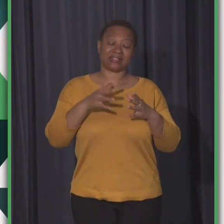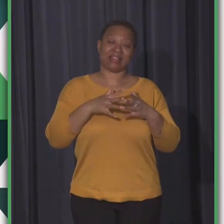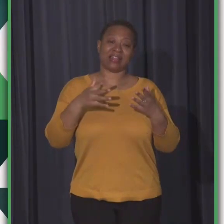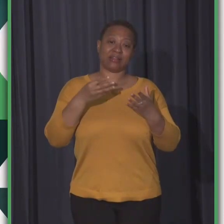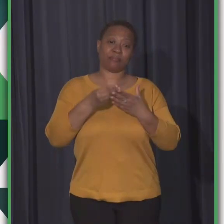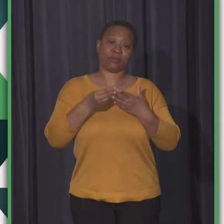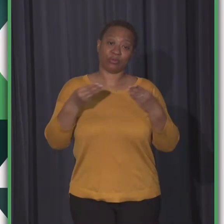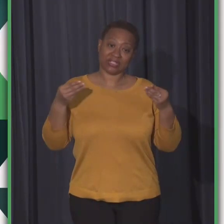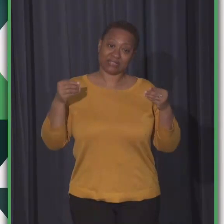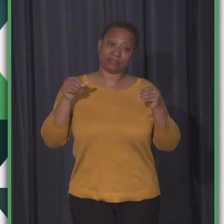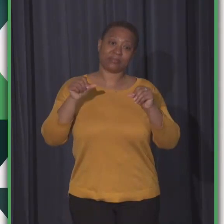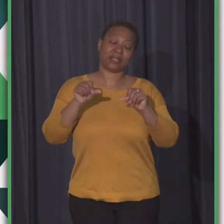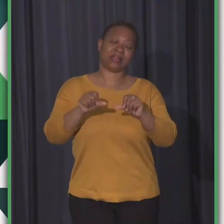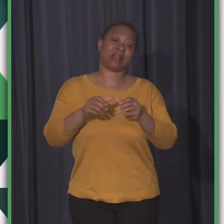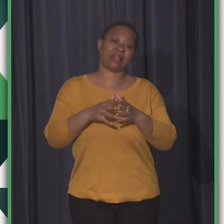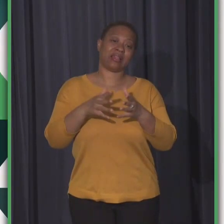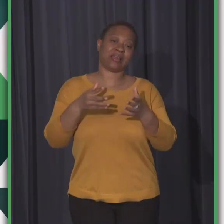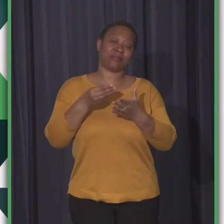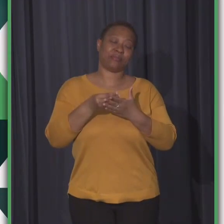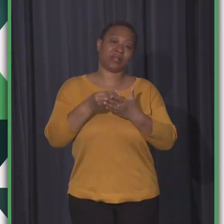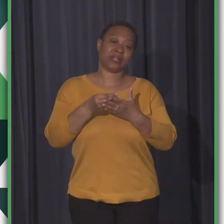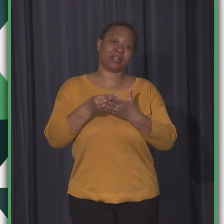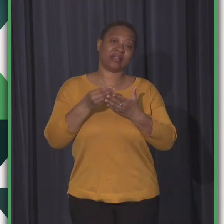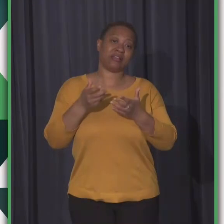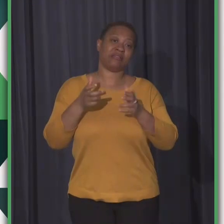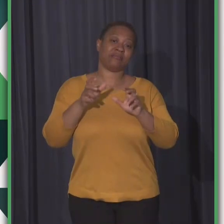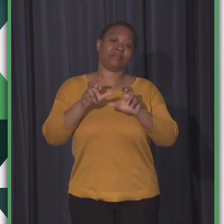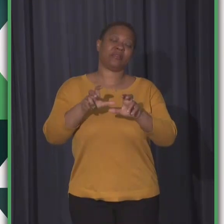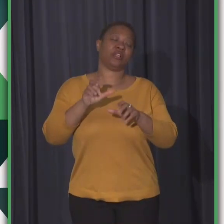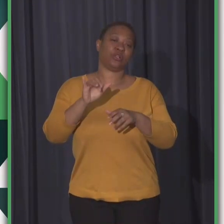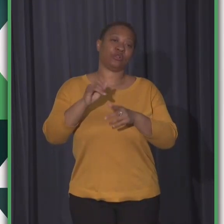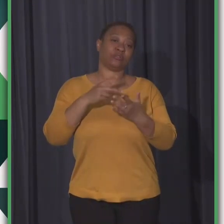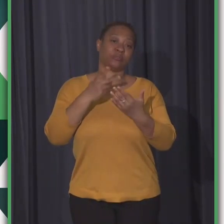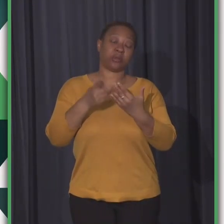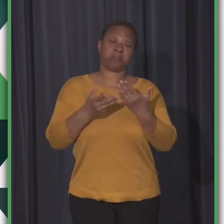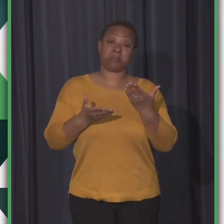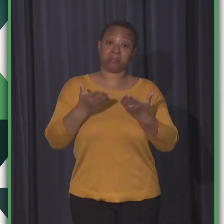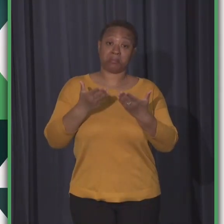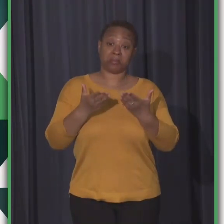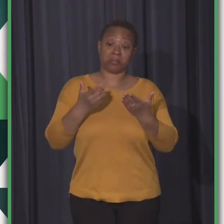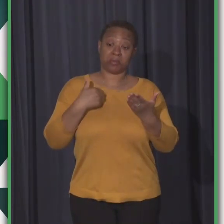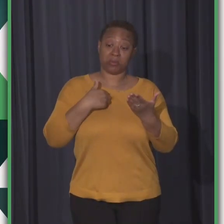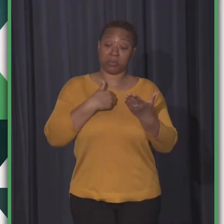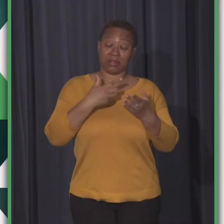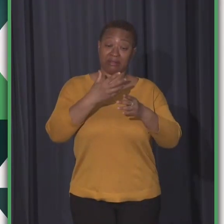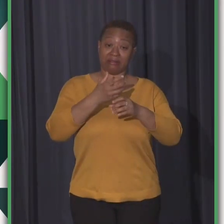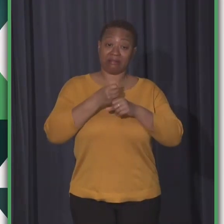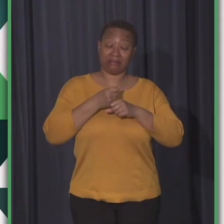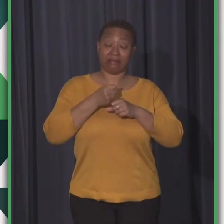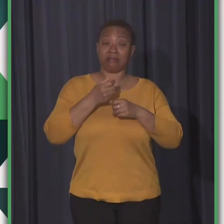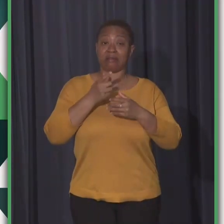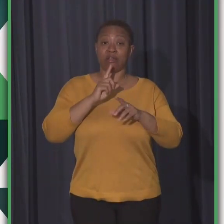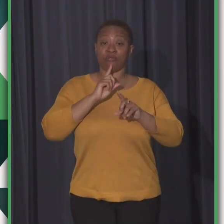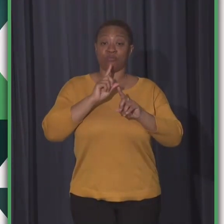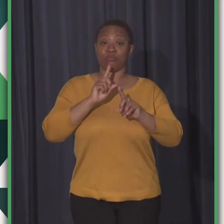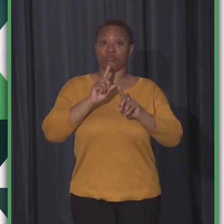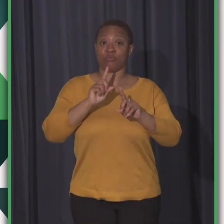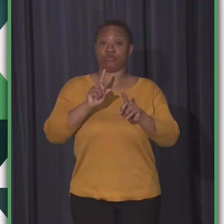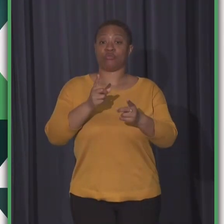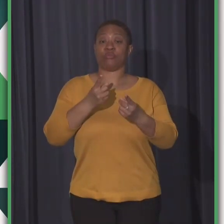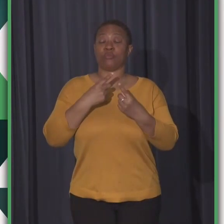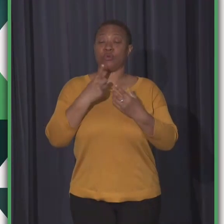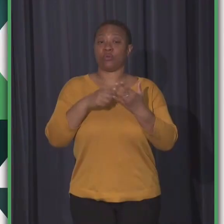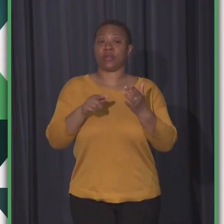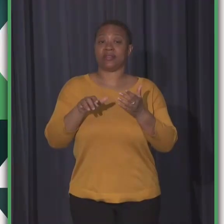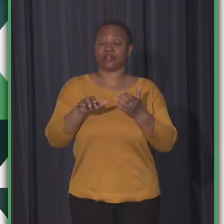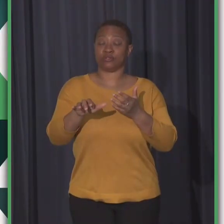We spend a lot of money funding those initiatives. And maybe we could get a report on what they're doing,